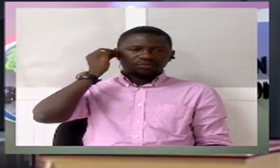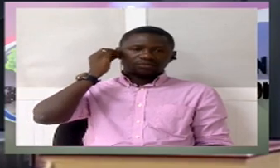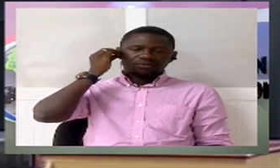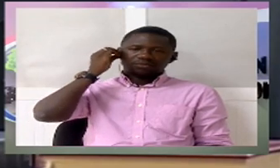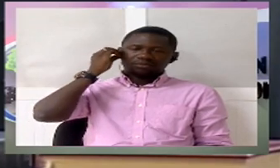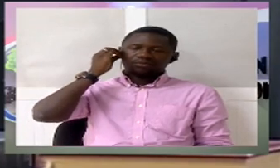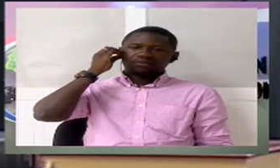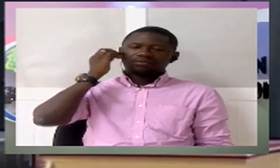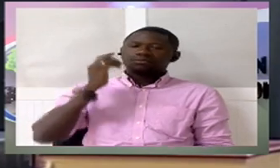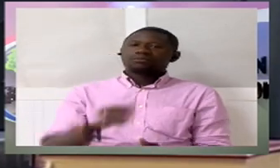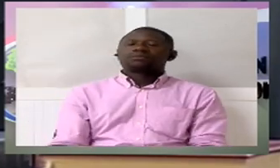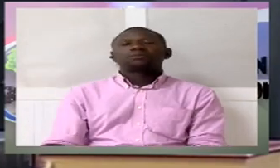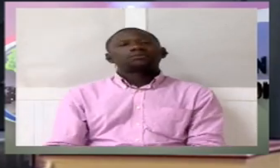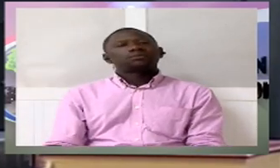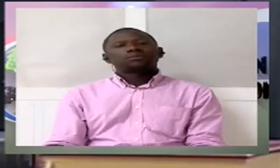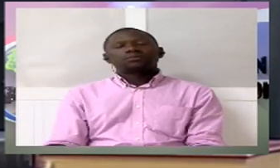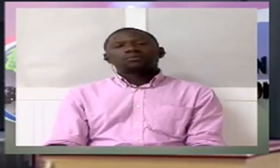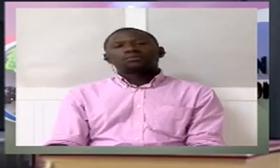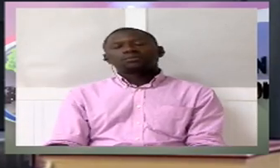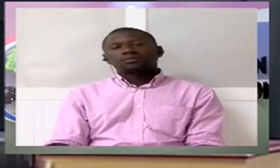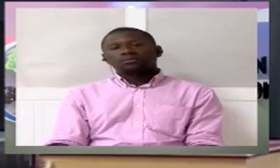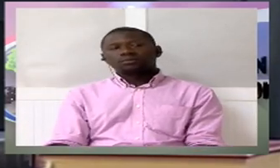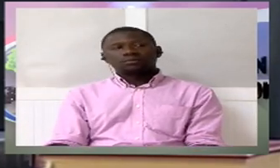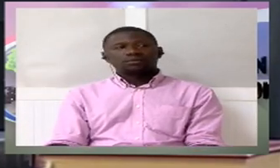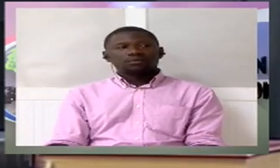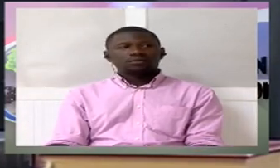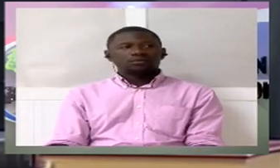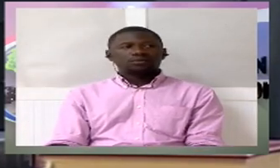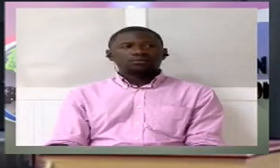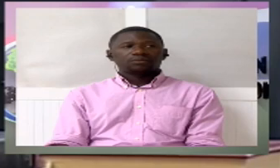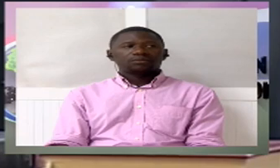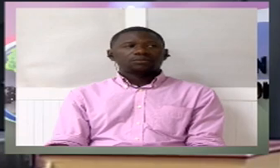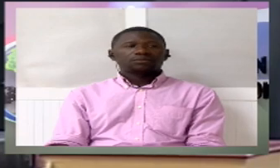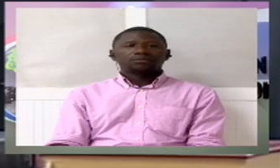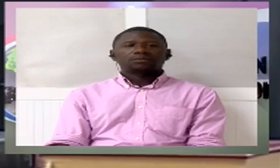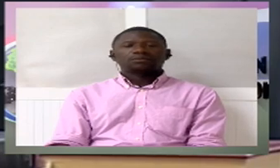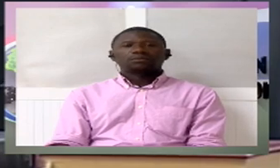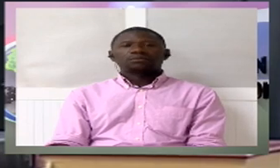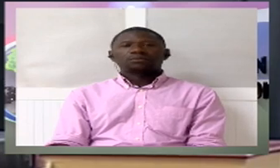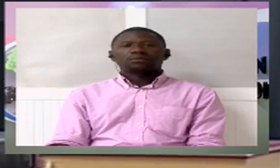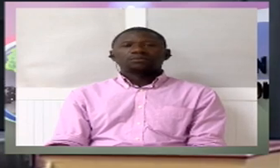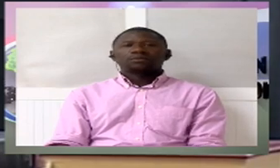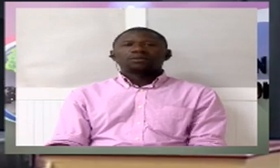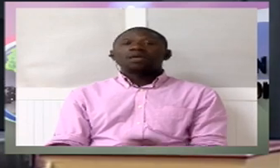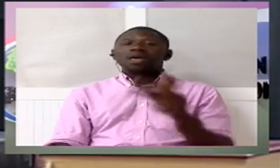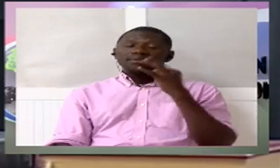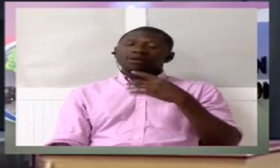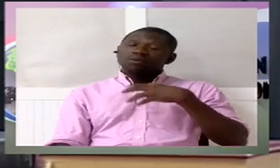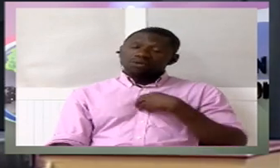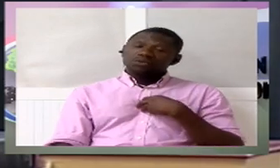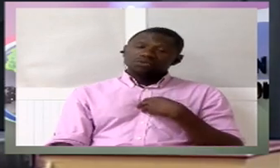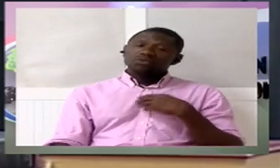nyadil Baba la saya okole akul ninkombe obi fola jam nte janjan. If I would want